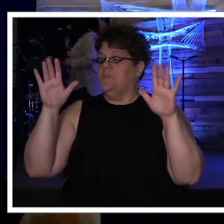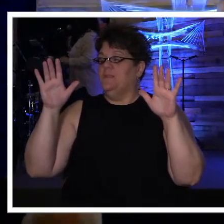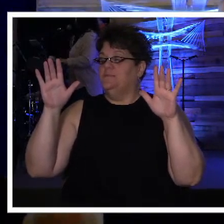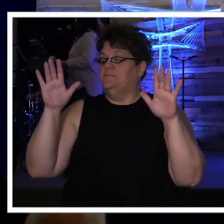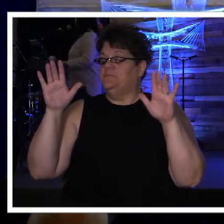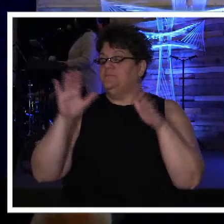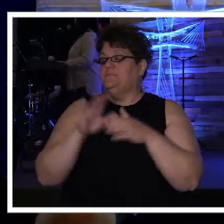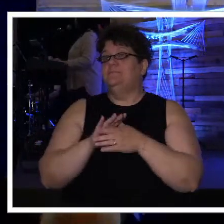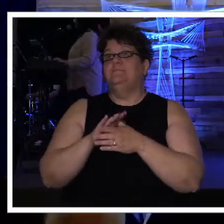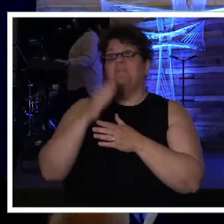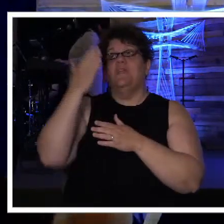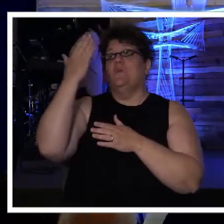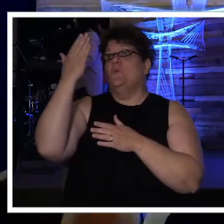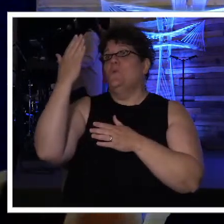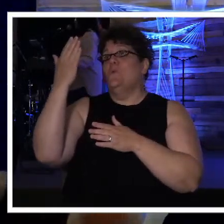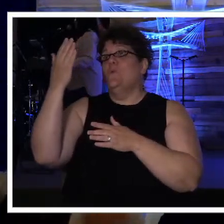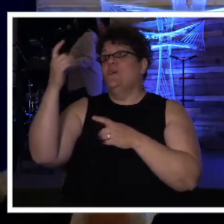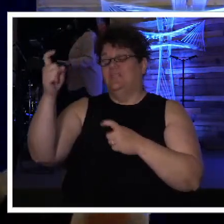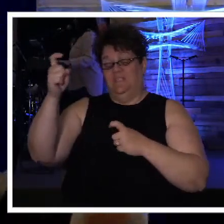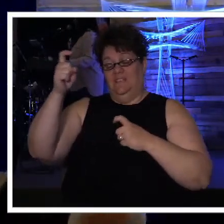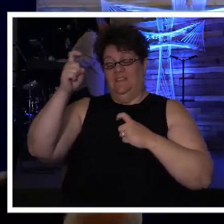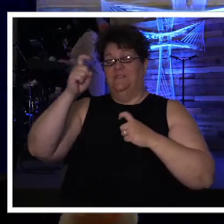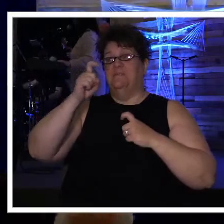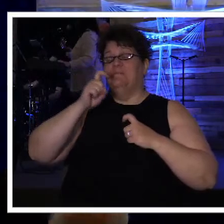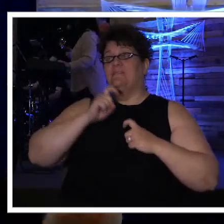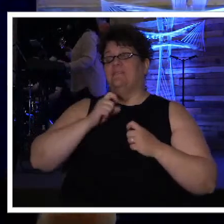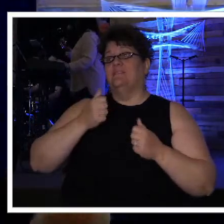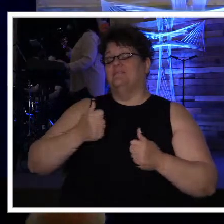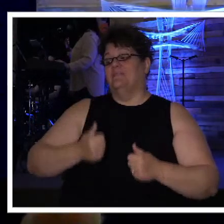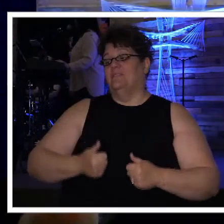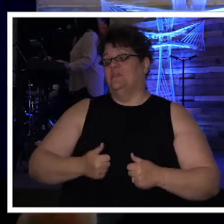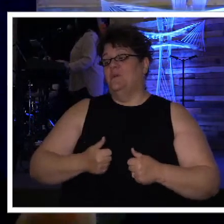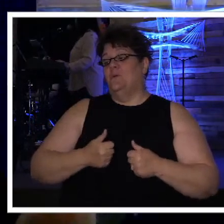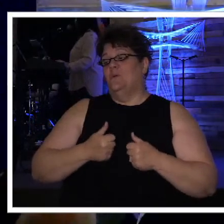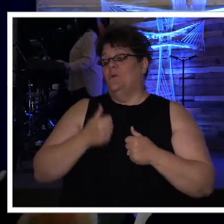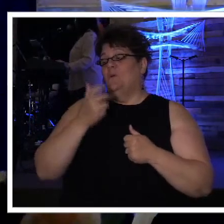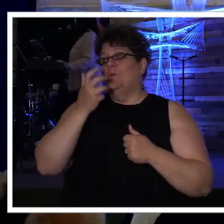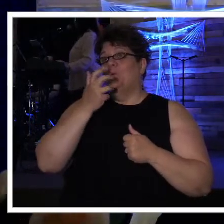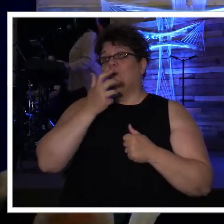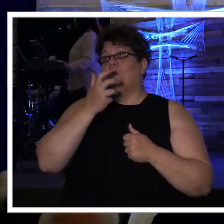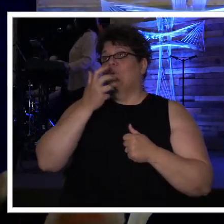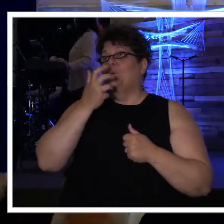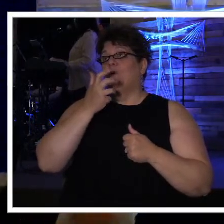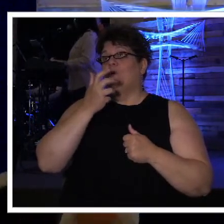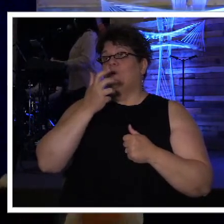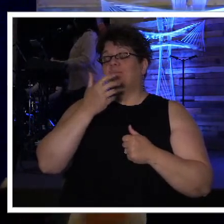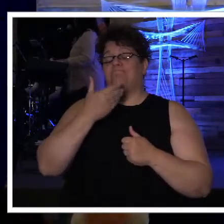For the one who gave me life,